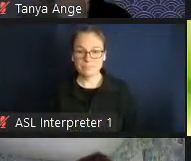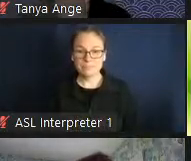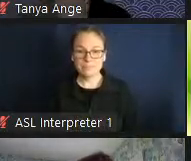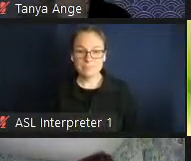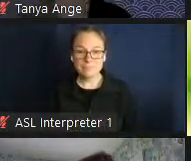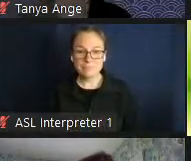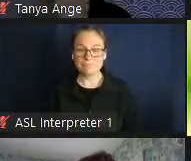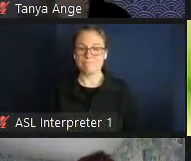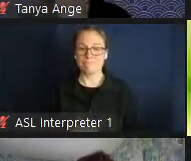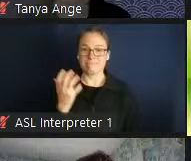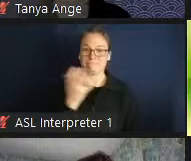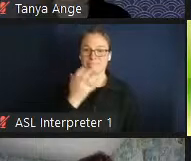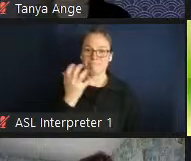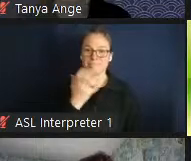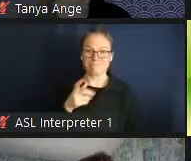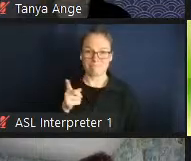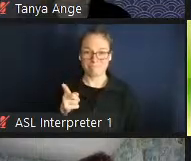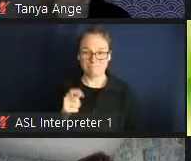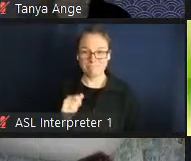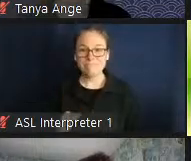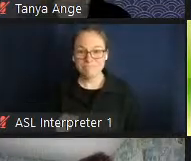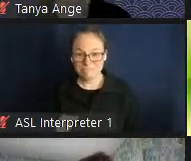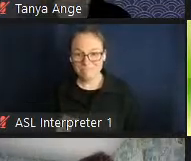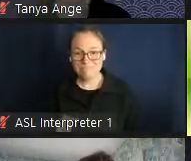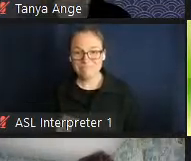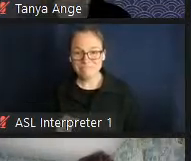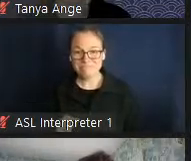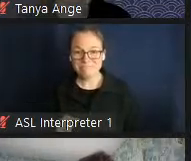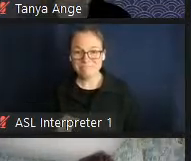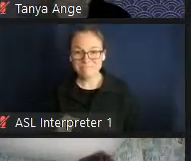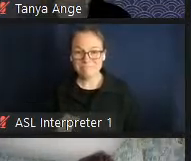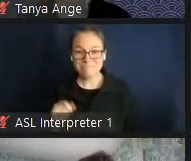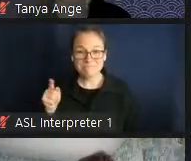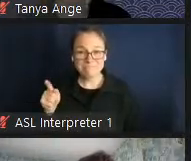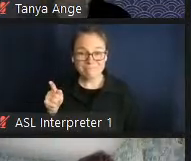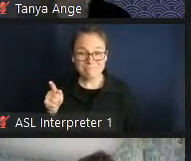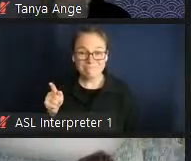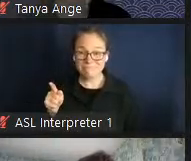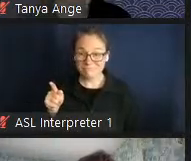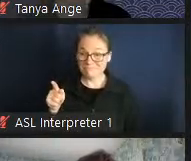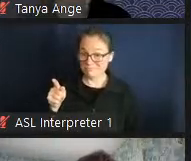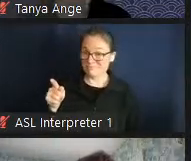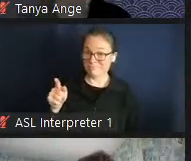you go through this. Happy to.